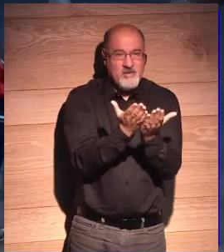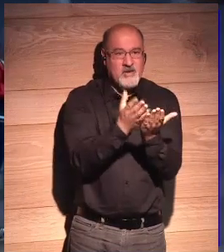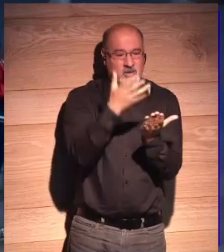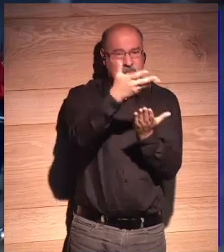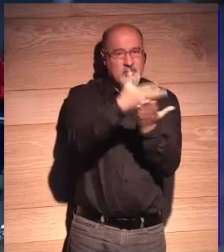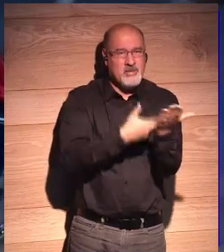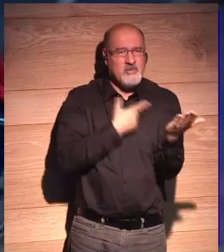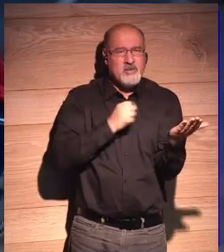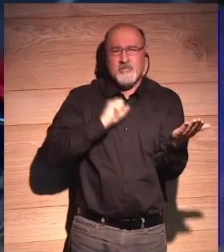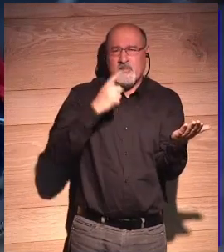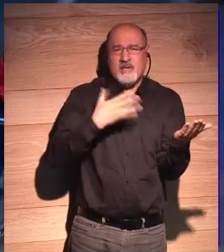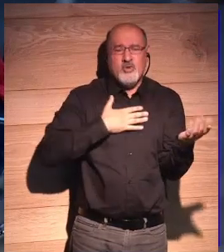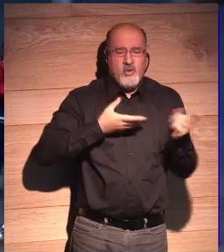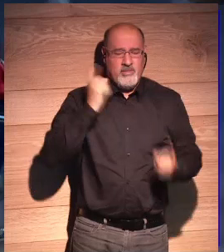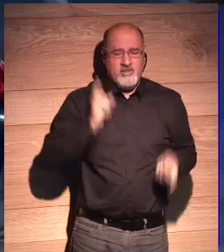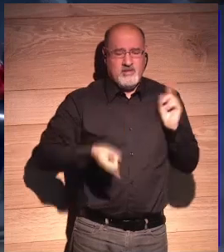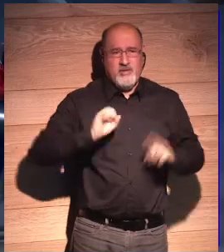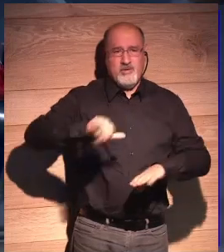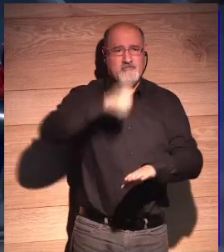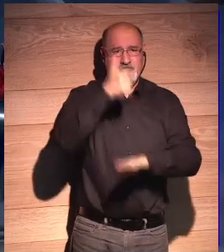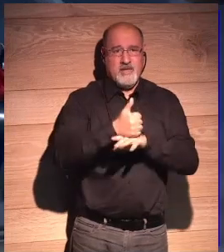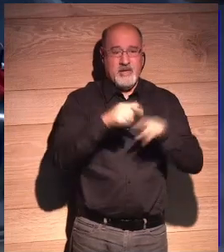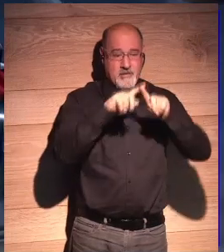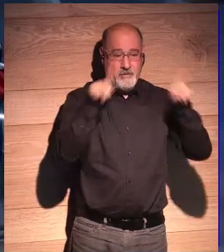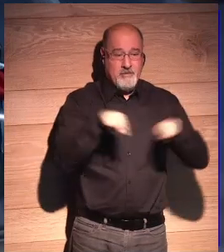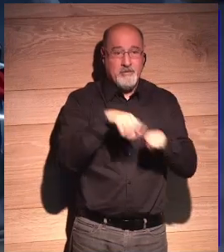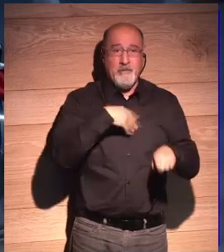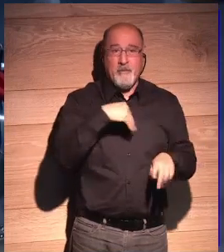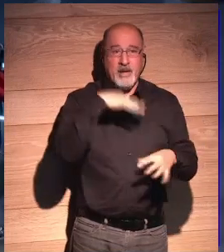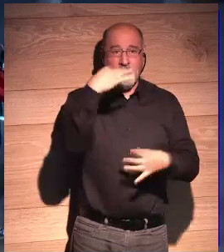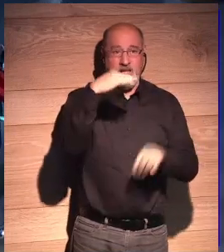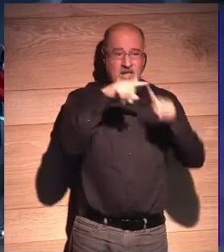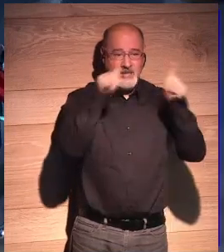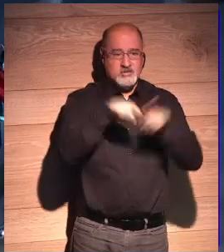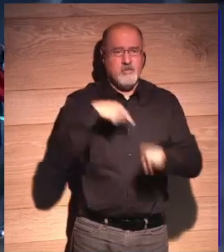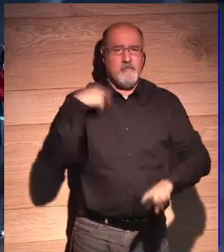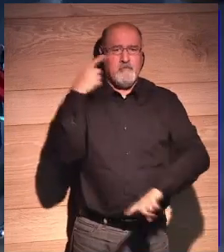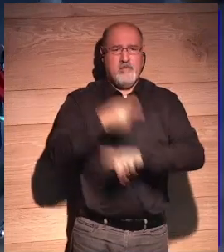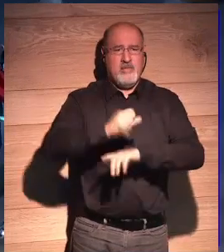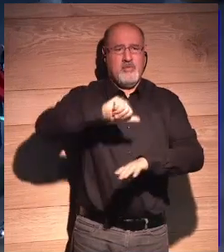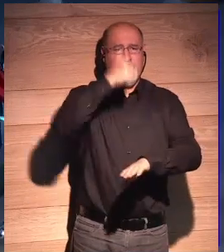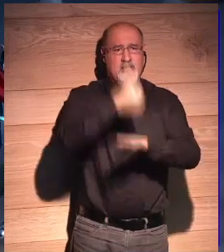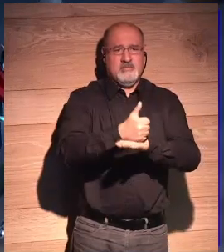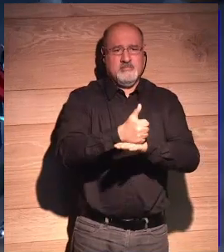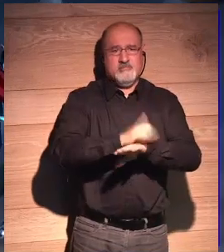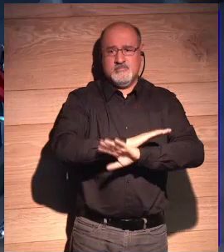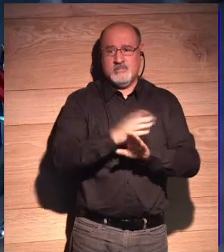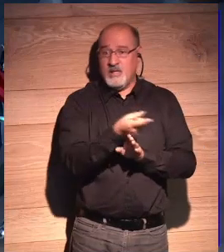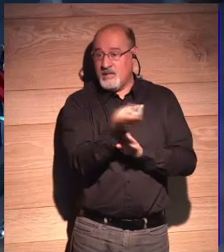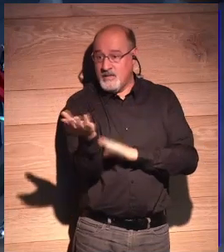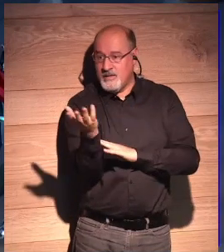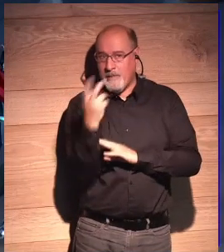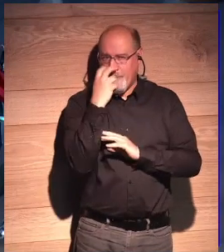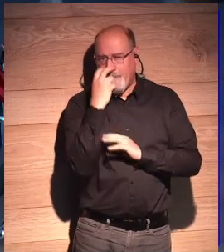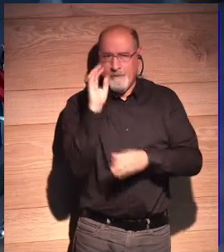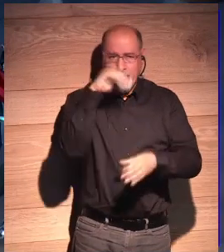of paper. And, you know, I may not have anybody in the world I can boss around or get to do anything, but I can make that